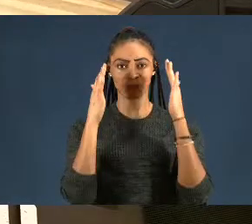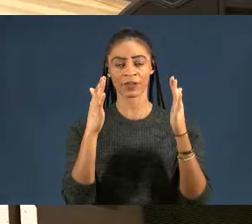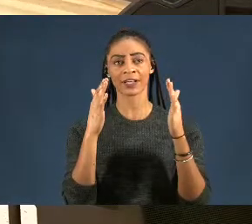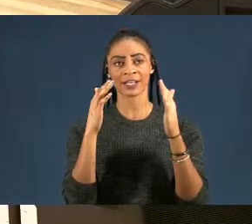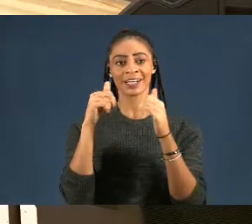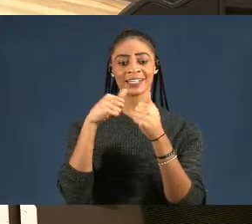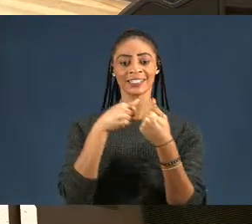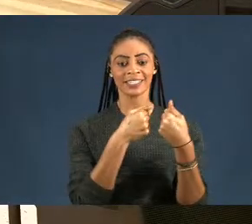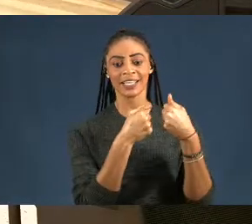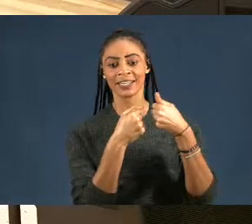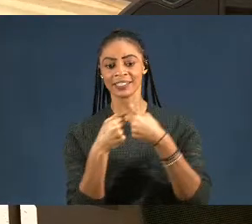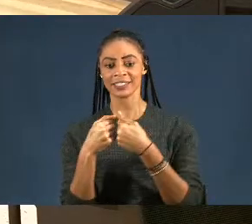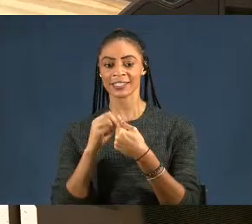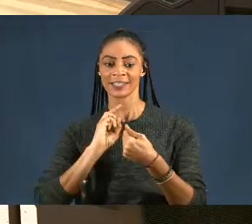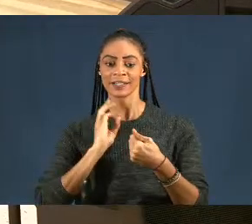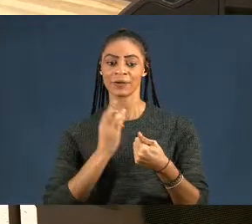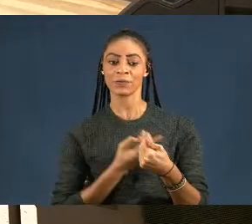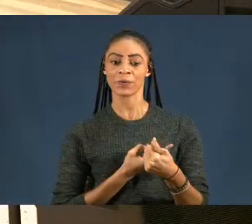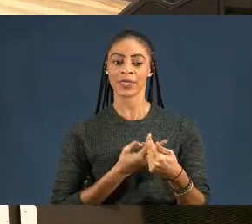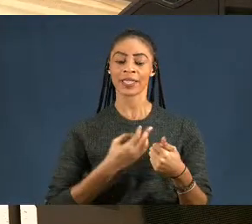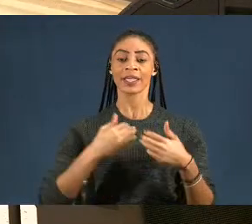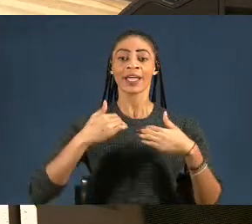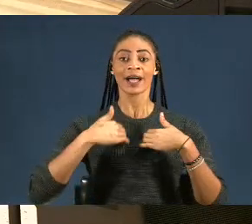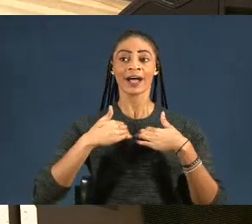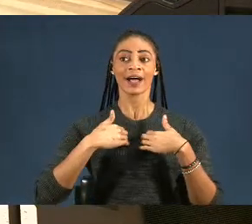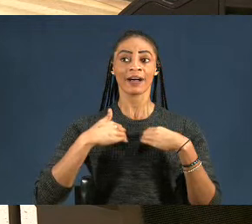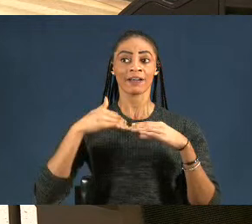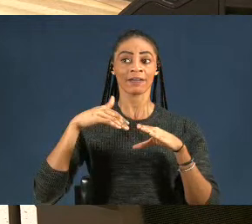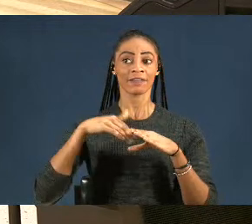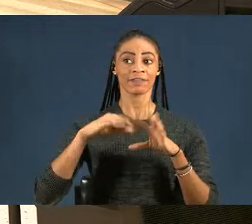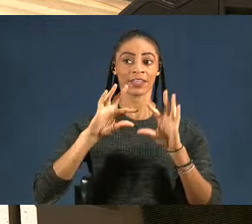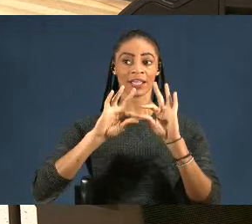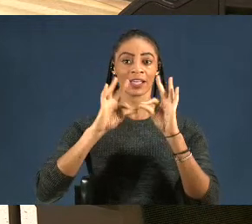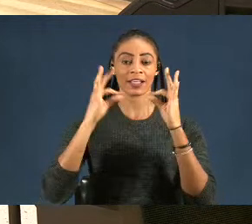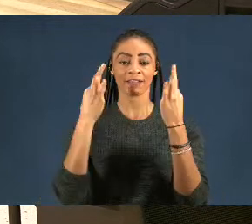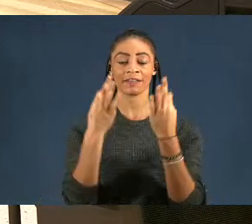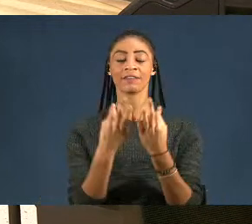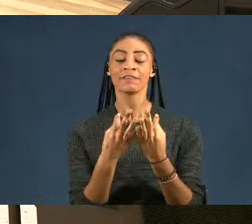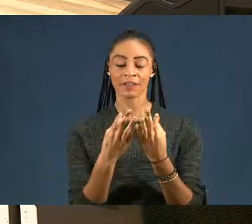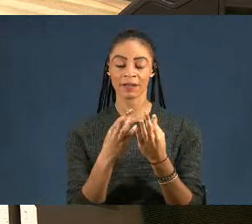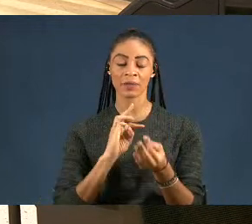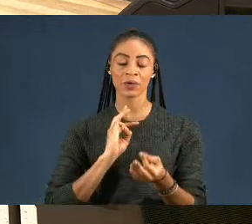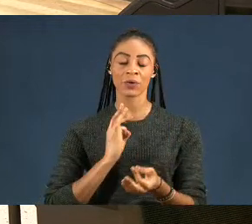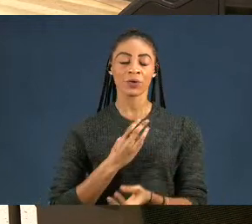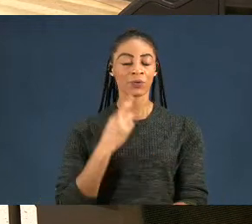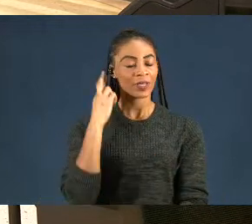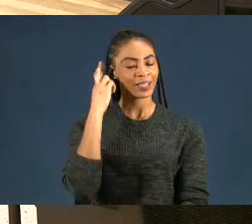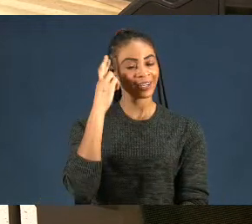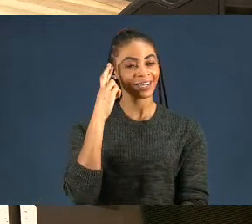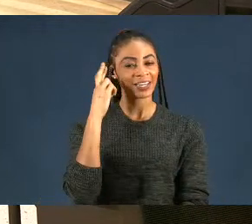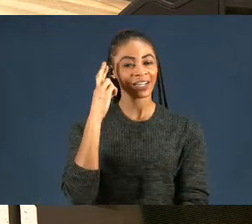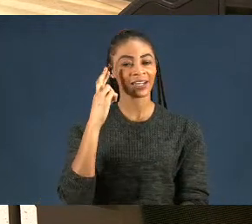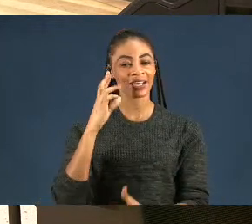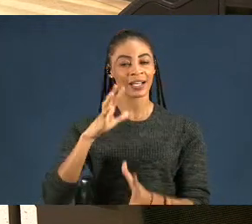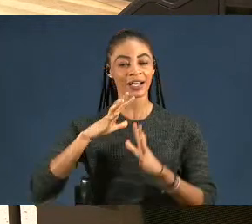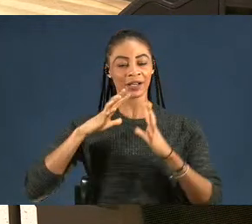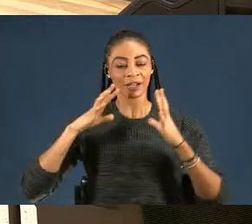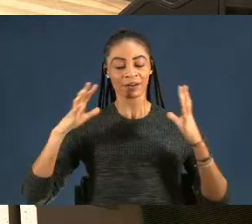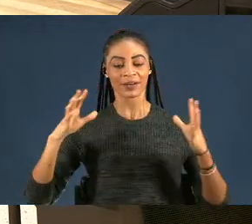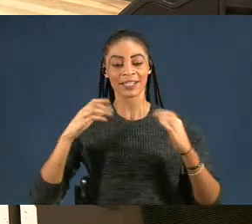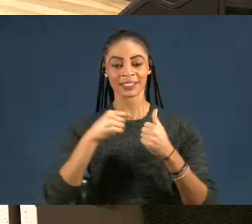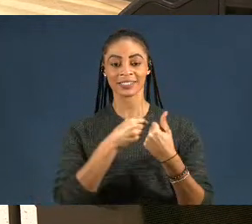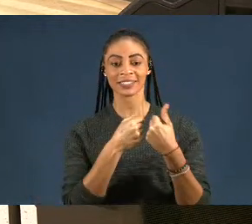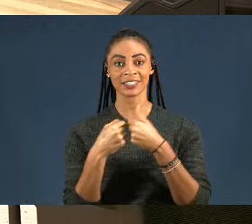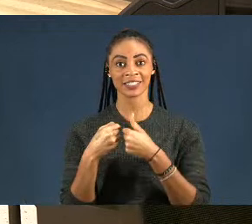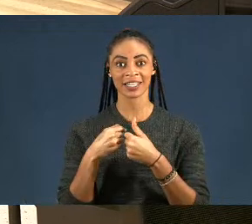we are having today in families. And we realized that the greatest challenge is that many of us have been influenced